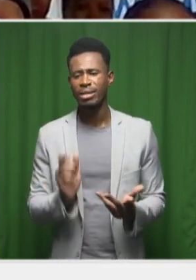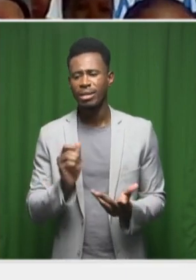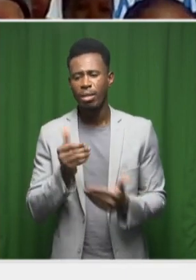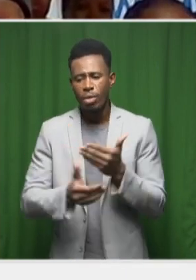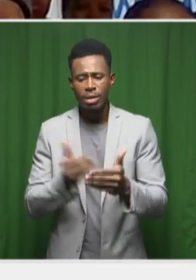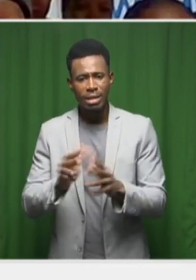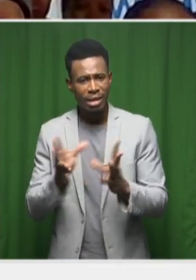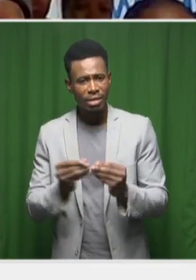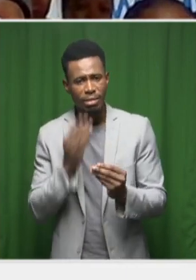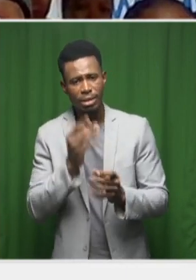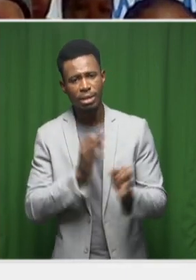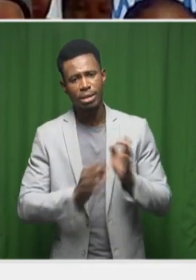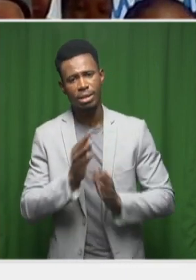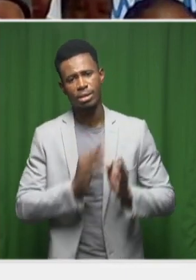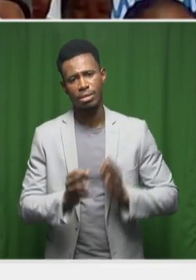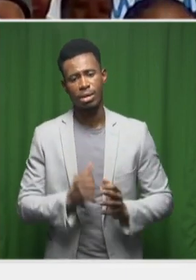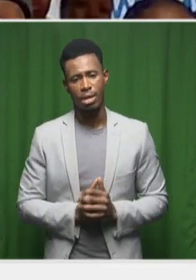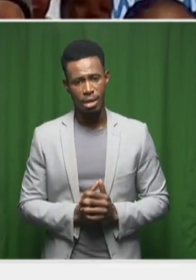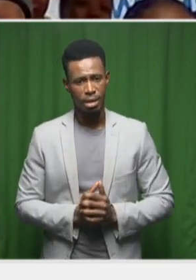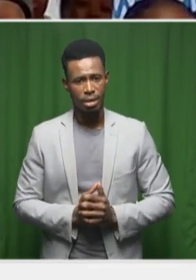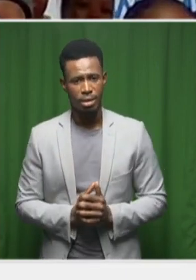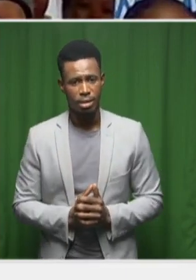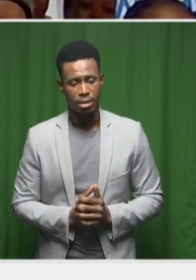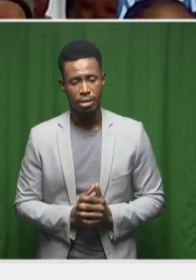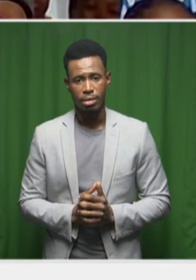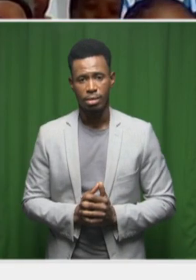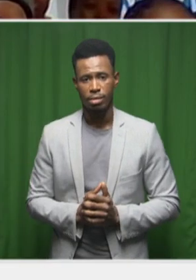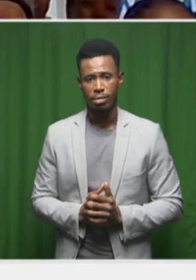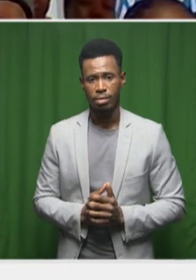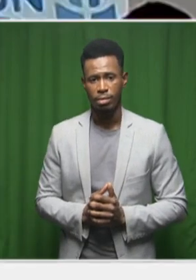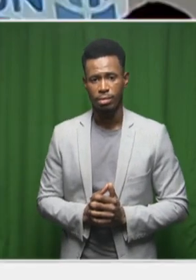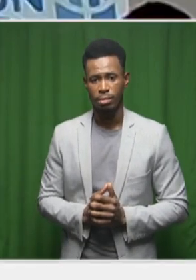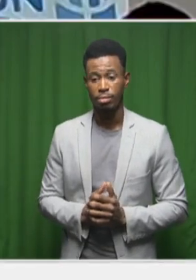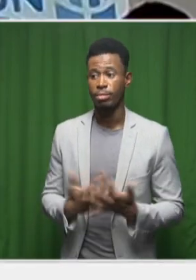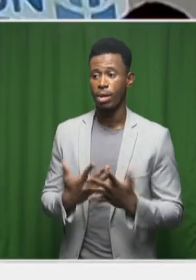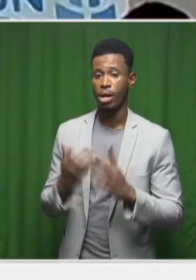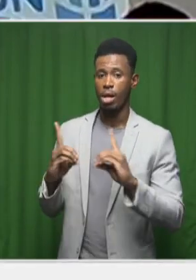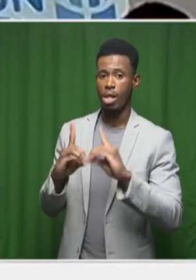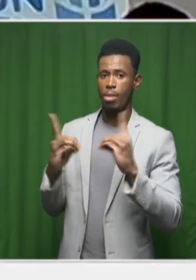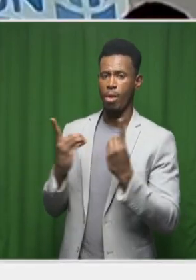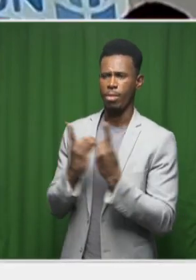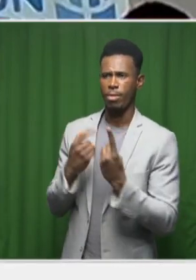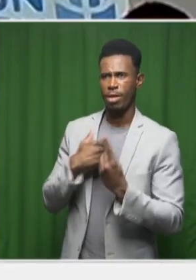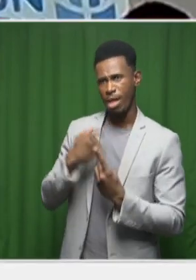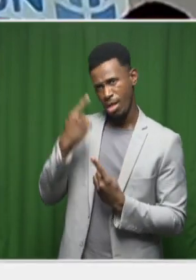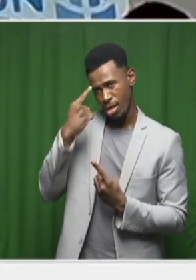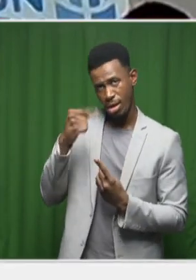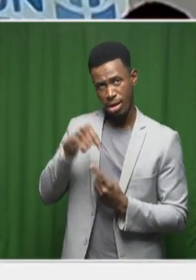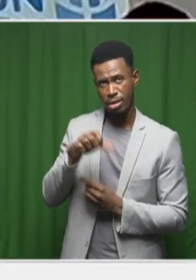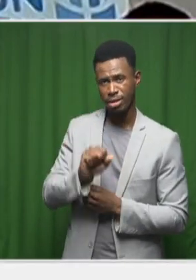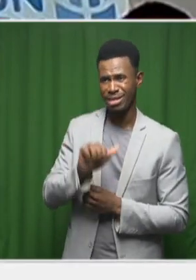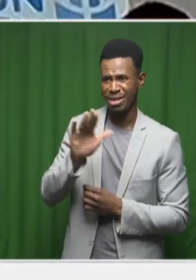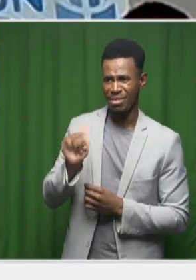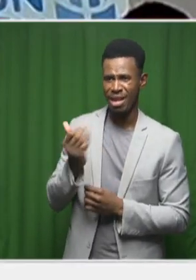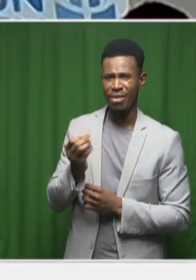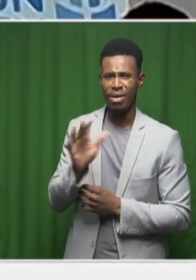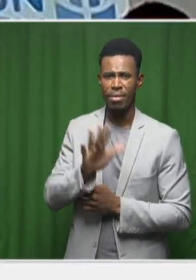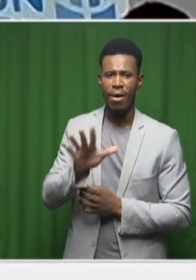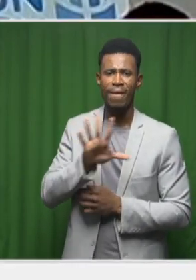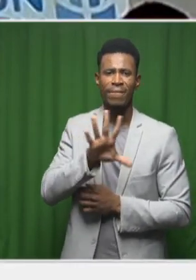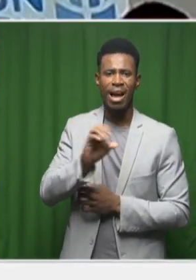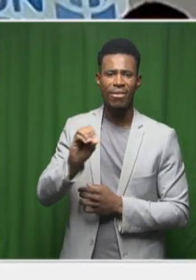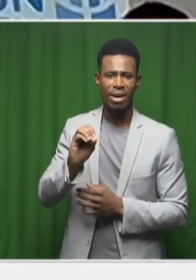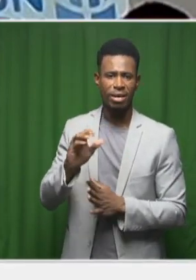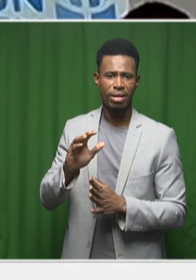process. Yes, thank you. So the department, I think in South Africa, there are about 500 plus schools